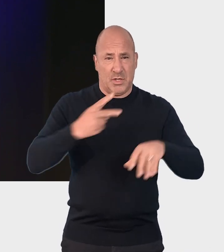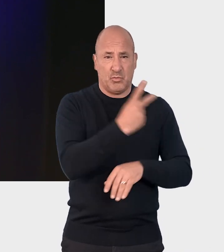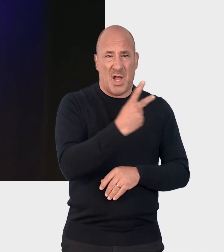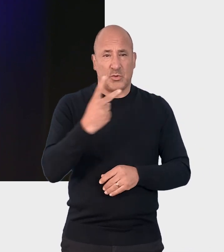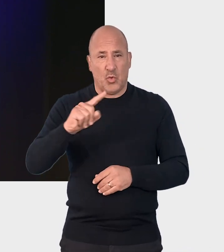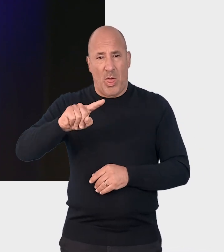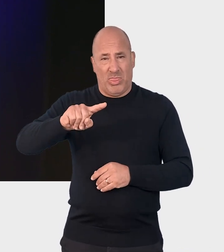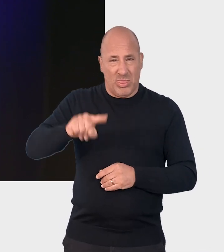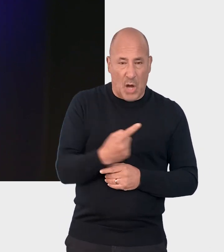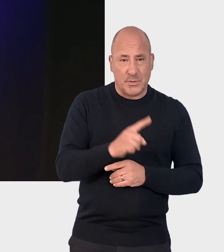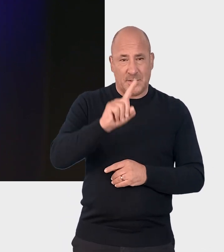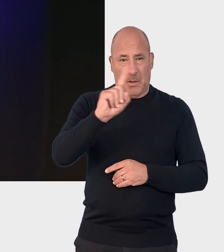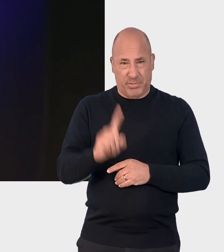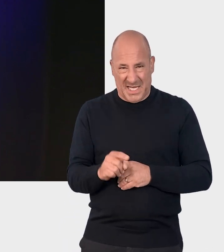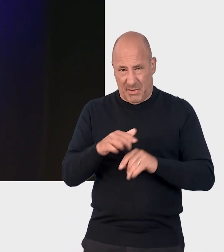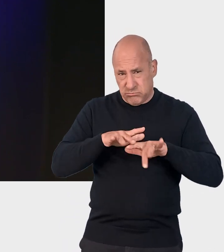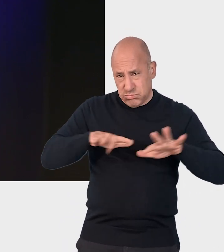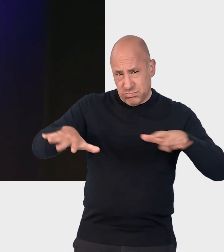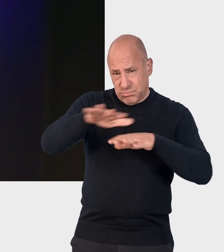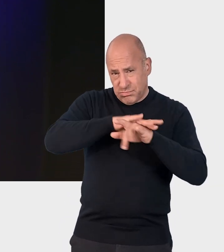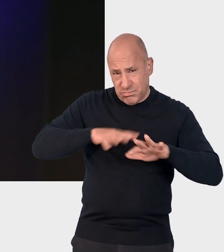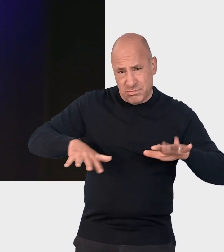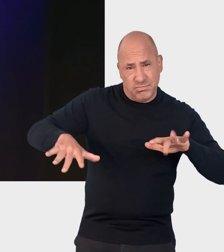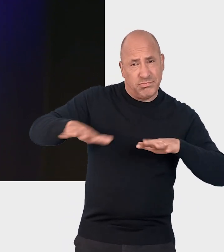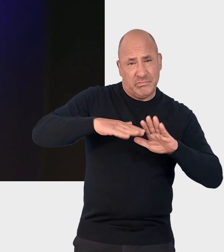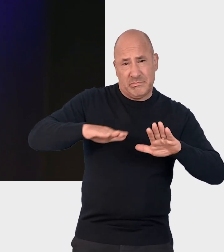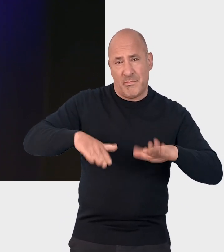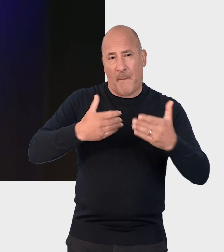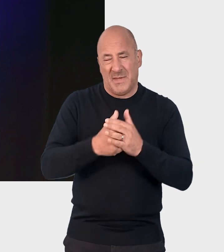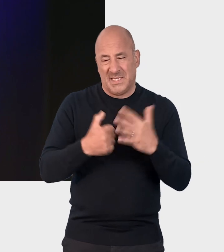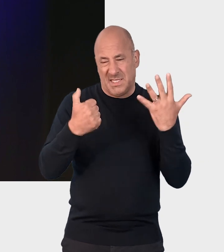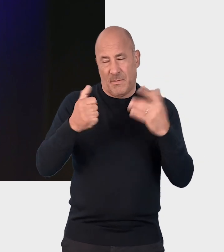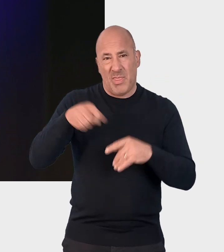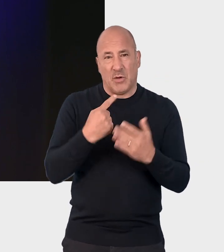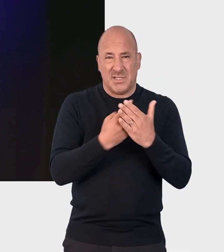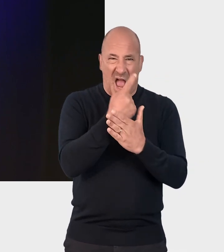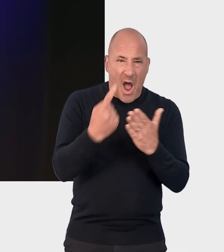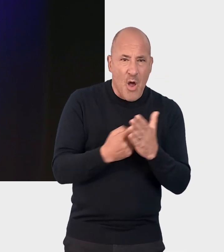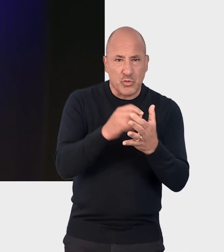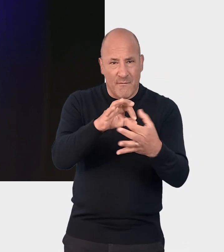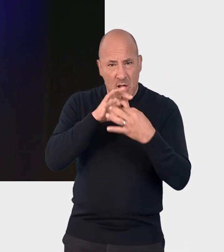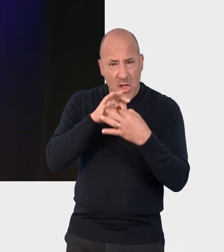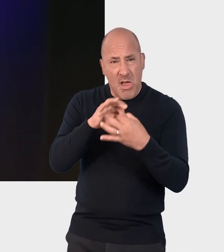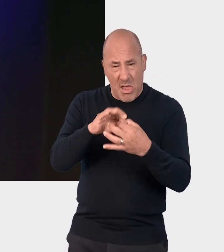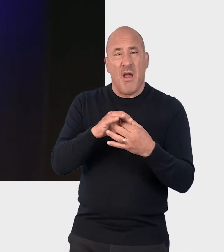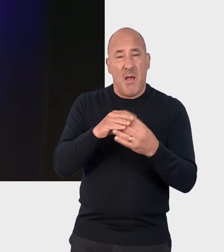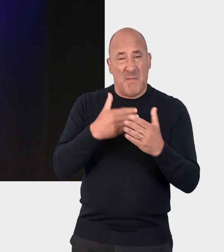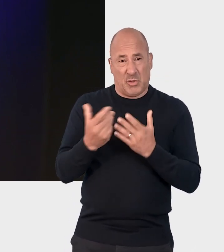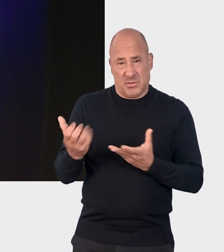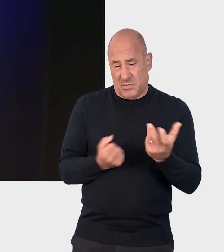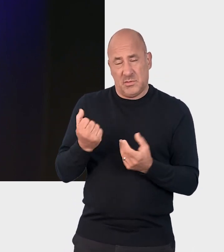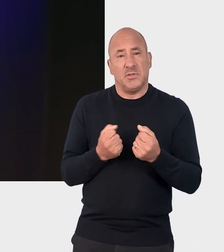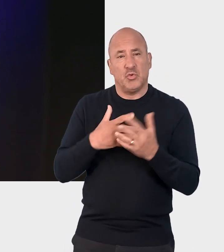2022-23, they reached 22,000 underserved people across our city of